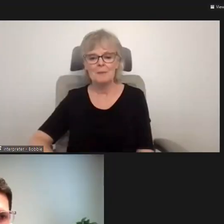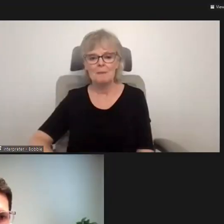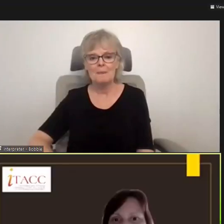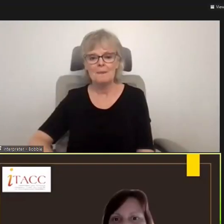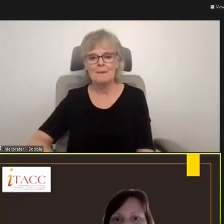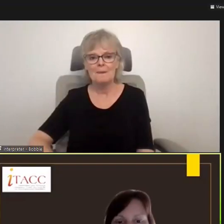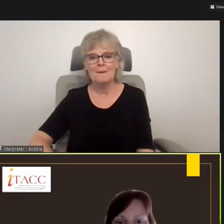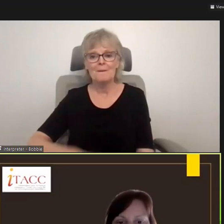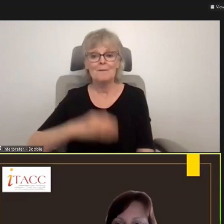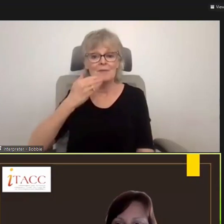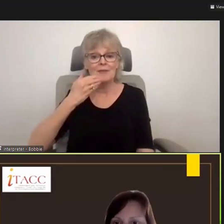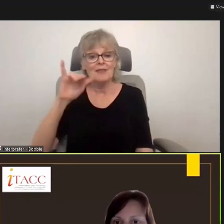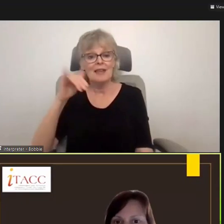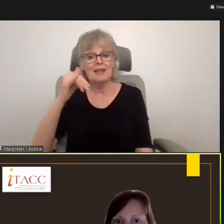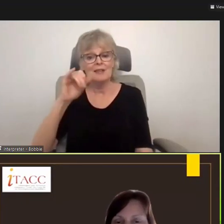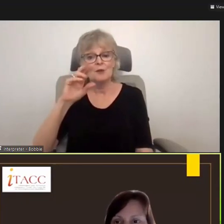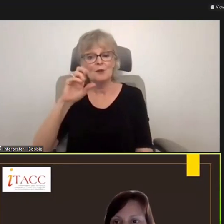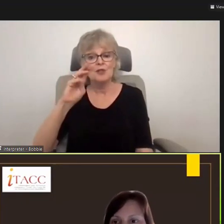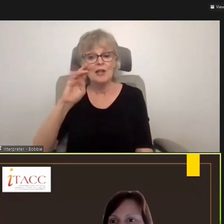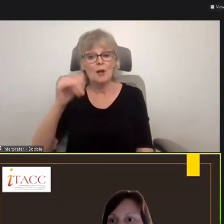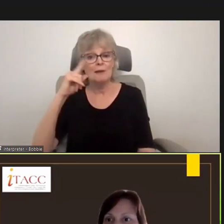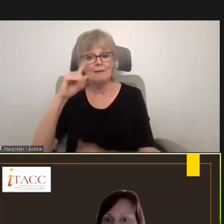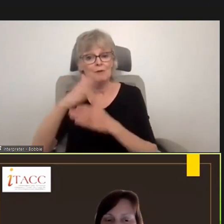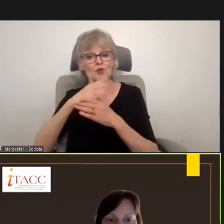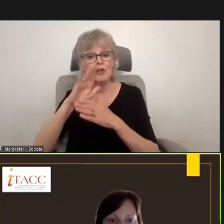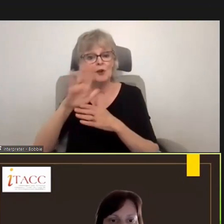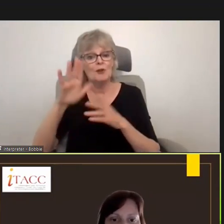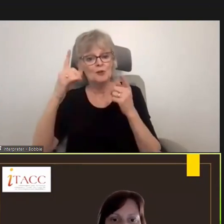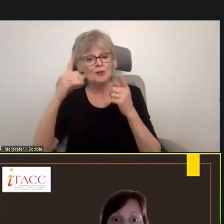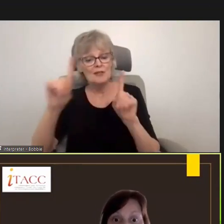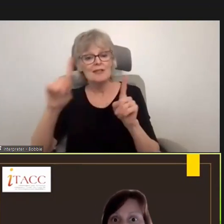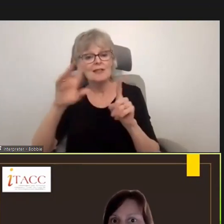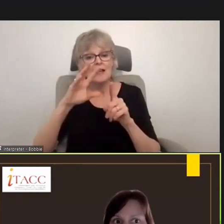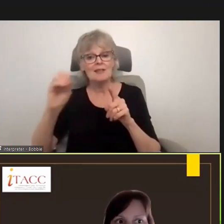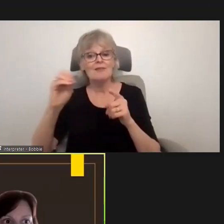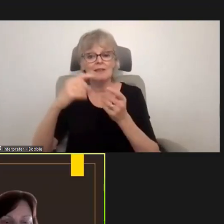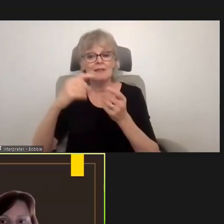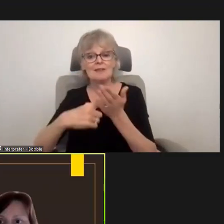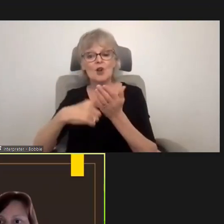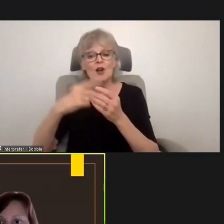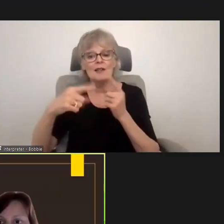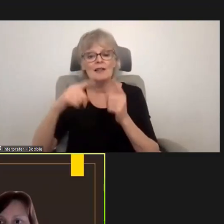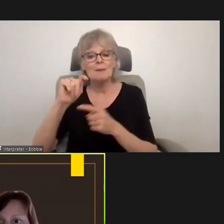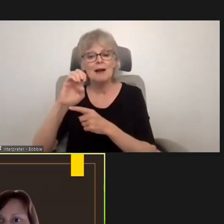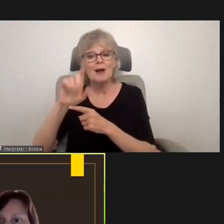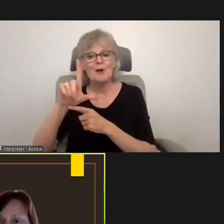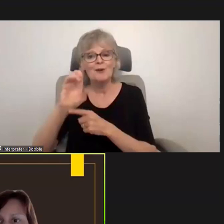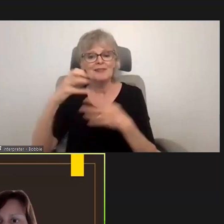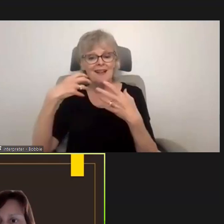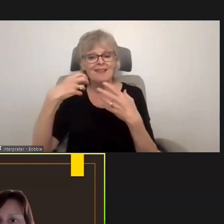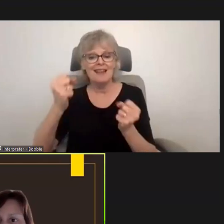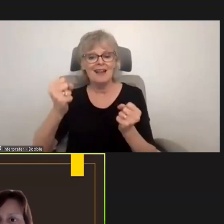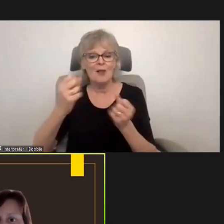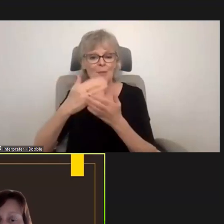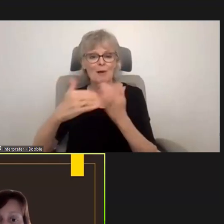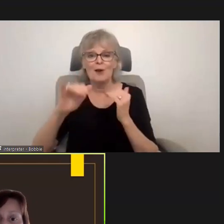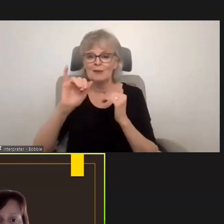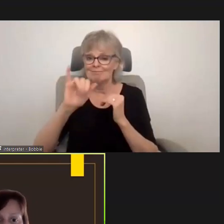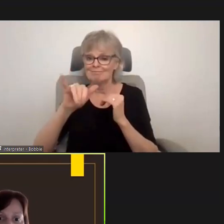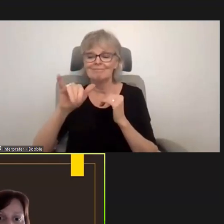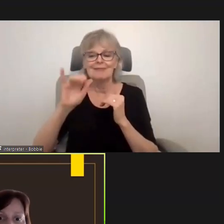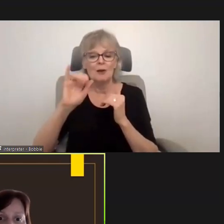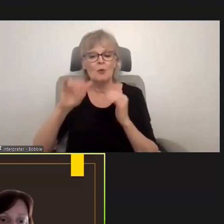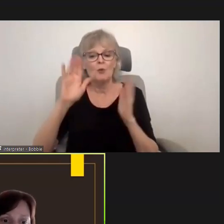Thanks so much, Jeremy, for sharing those successes and for touching on the whole telehealth piece. Definitely something that's we're